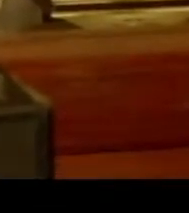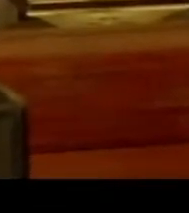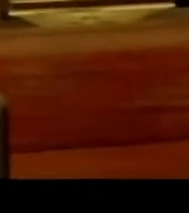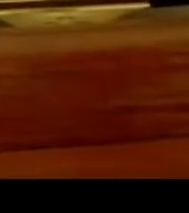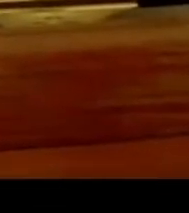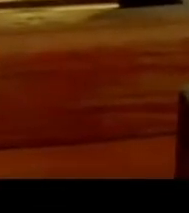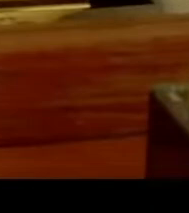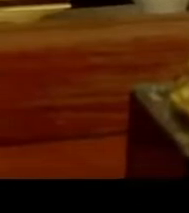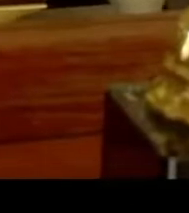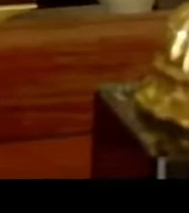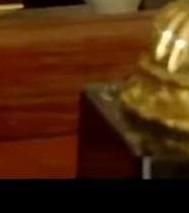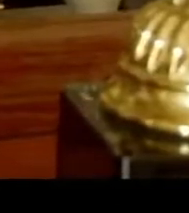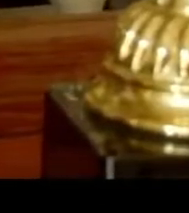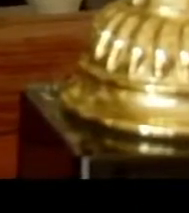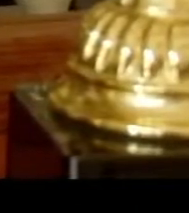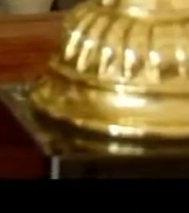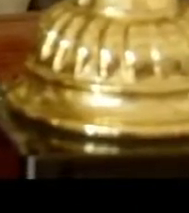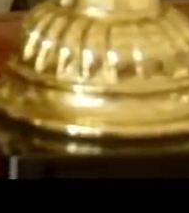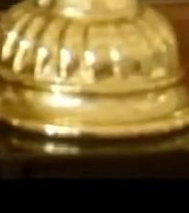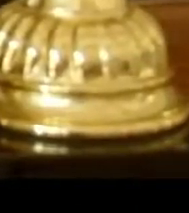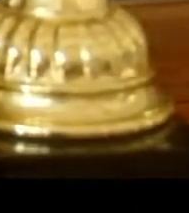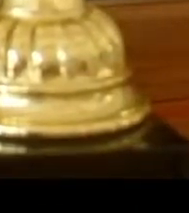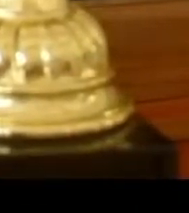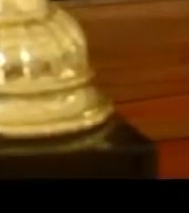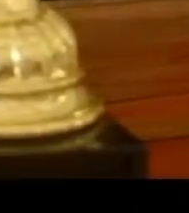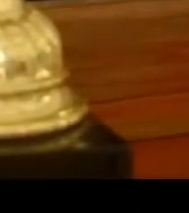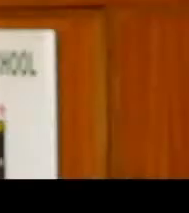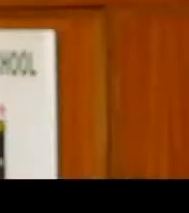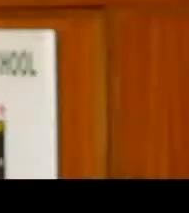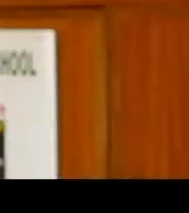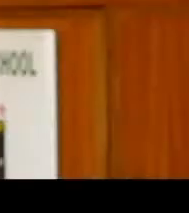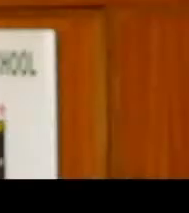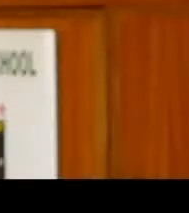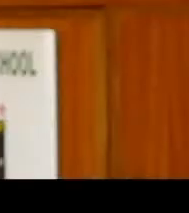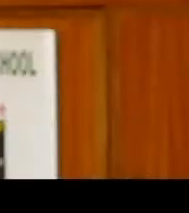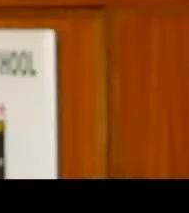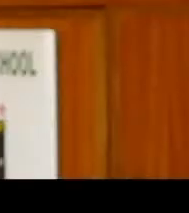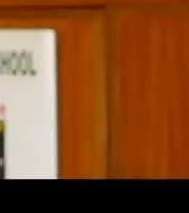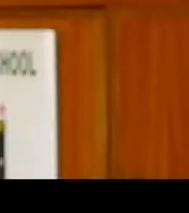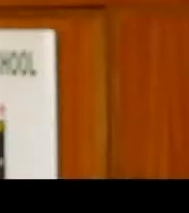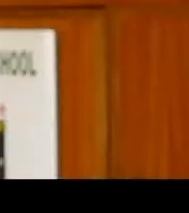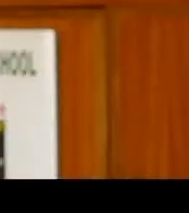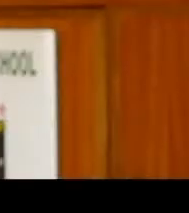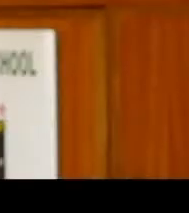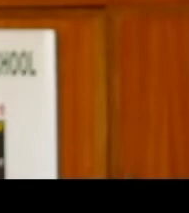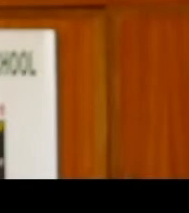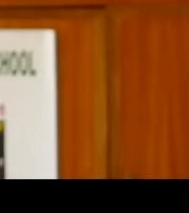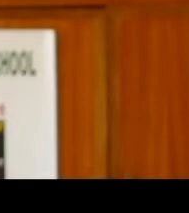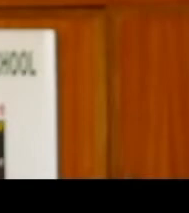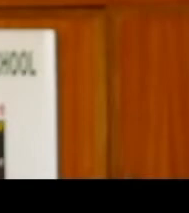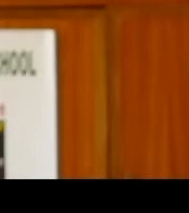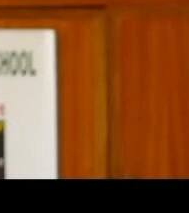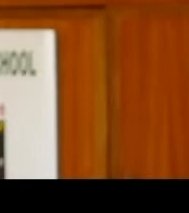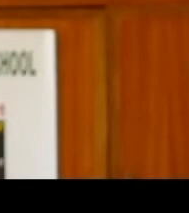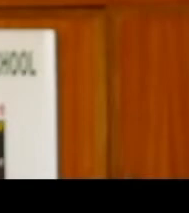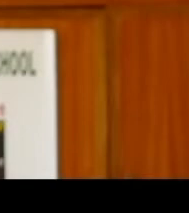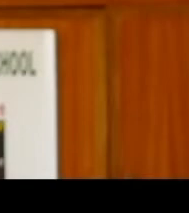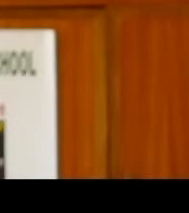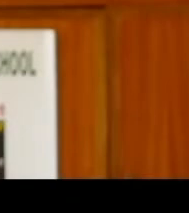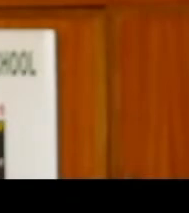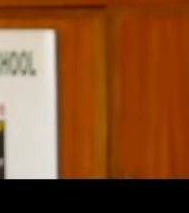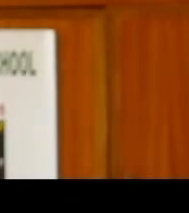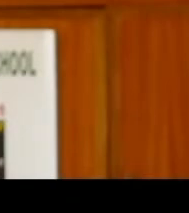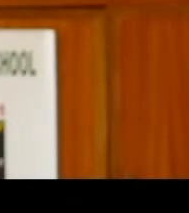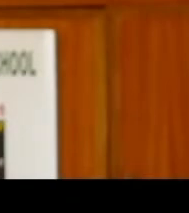AgriFix, where I'm looking forward for them proceeding and their projects being taken up in our